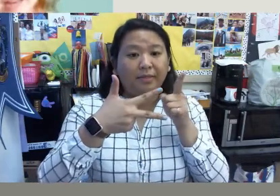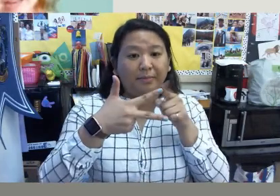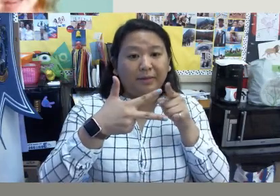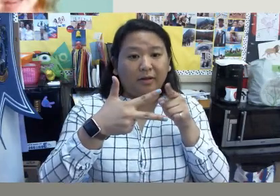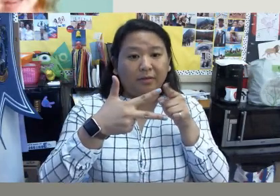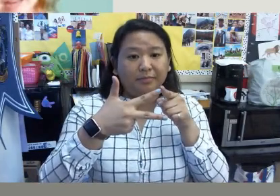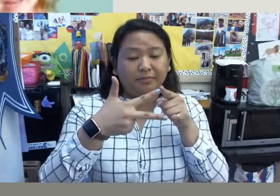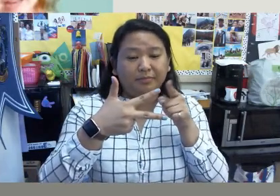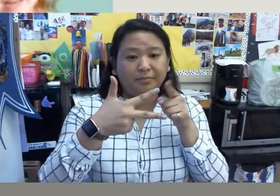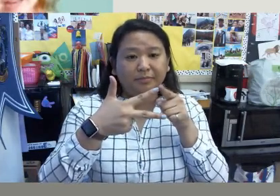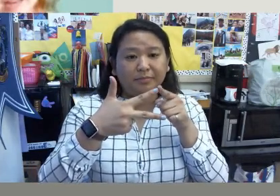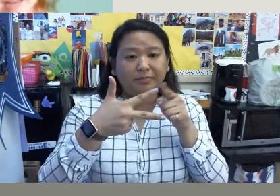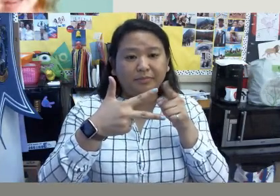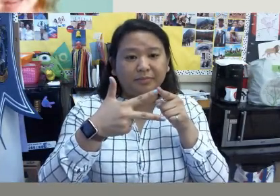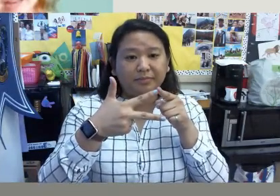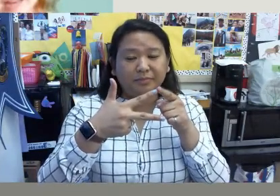The middle.